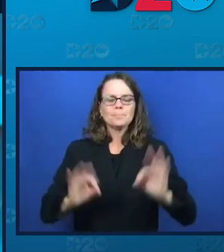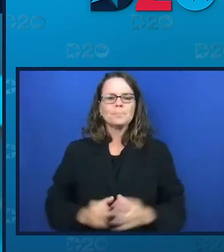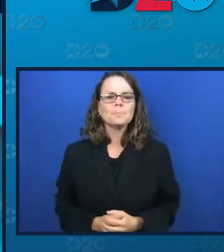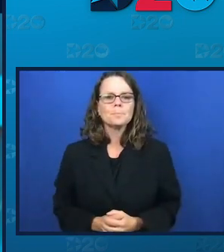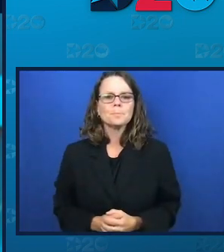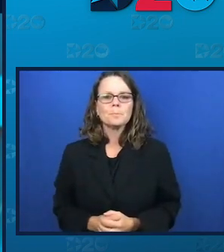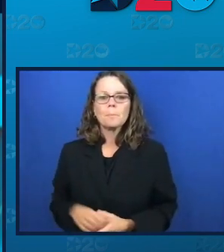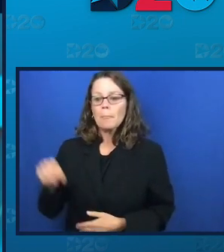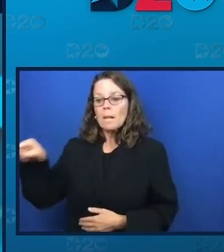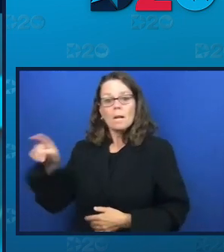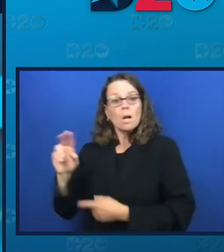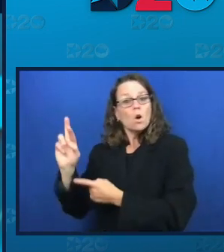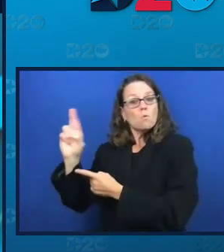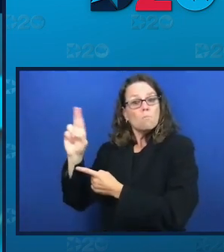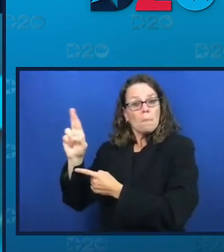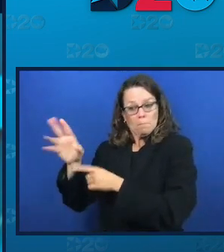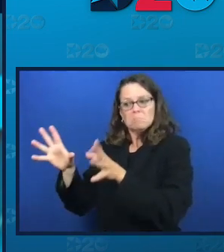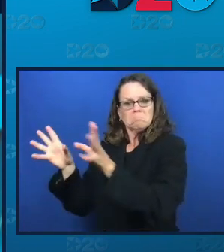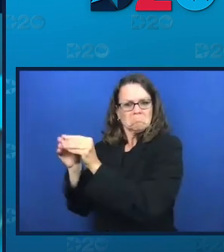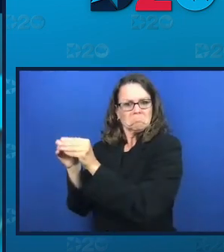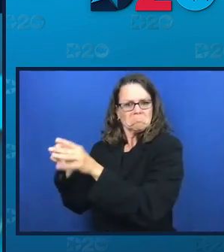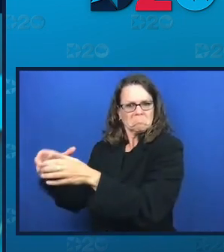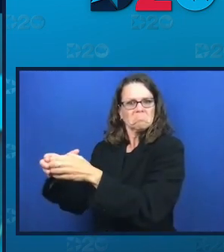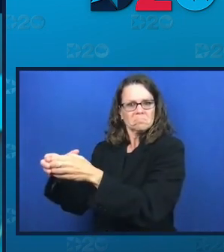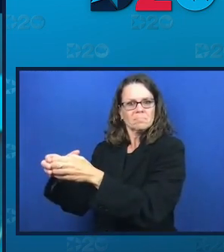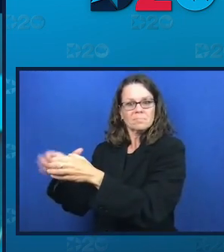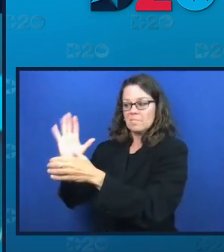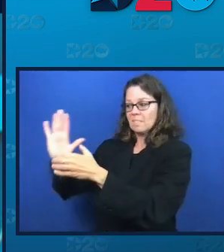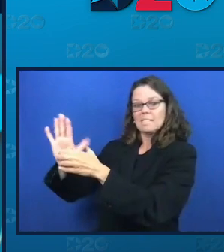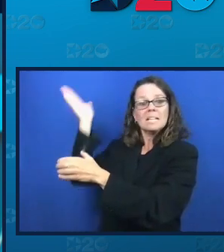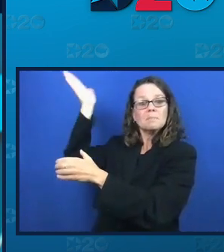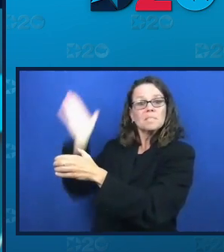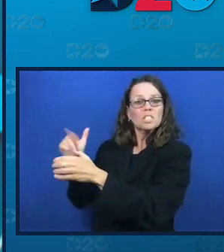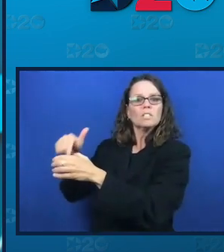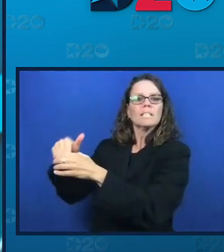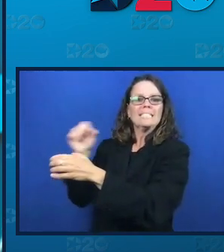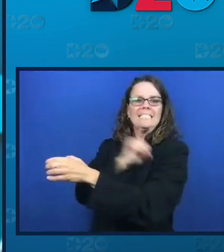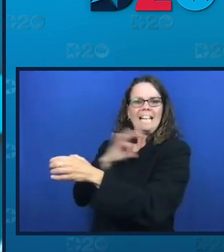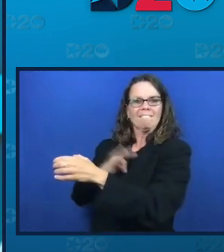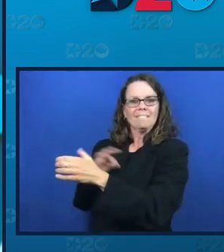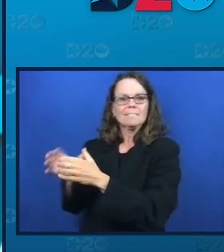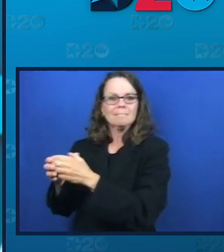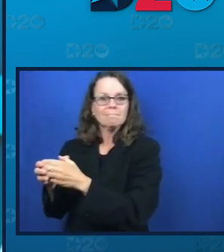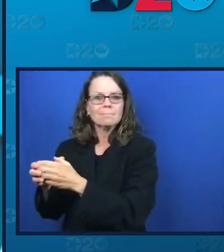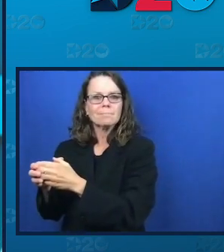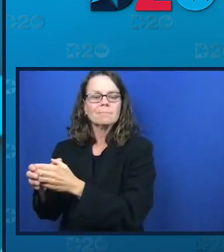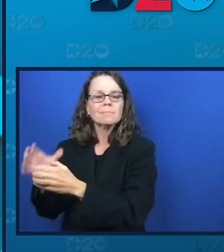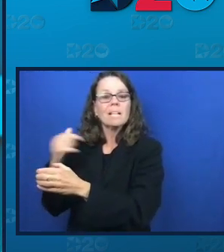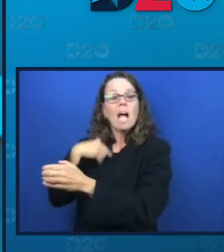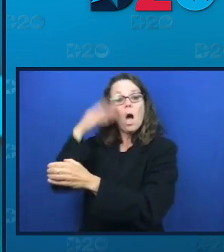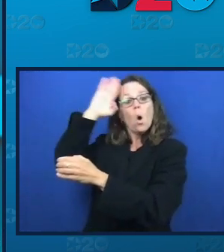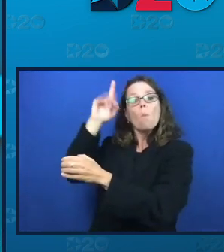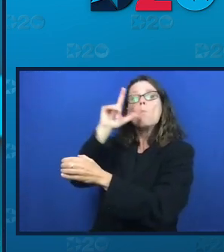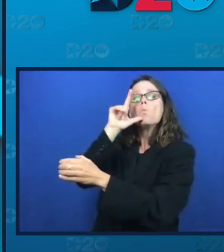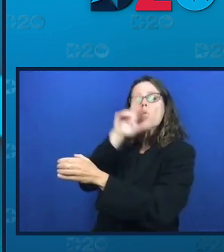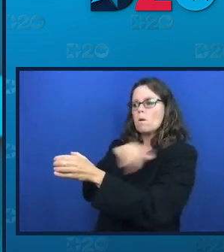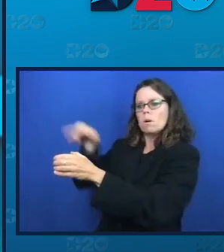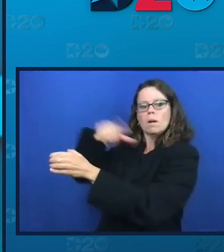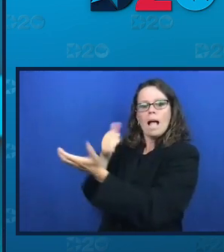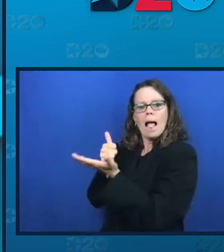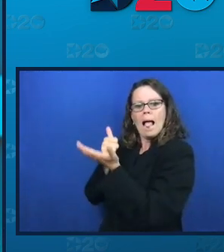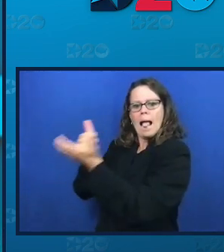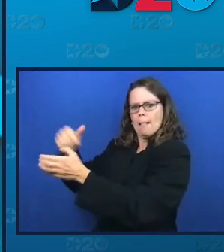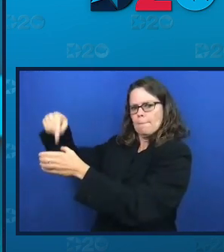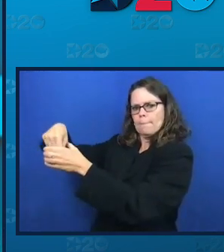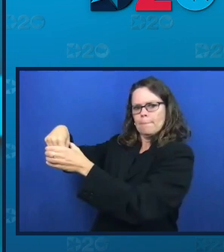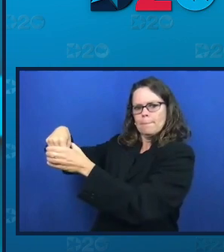staff, I hope their organizers will take safety as seriously as we have. And then it will be up to you, America.